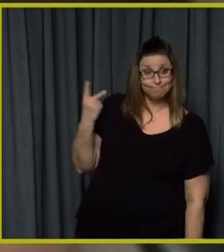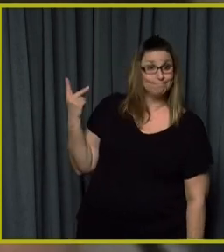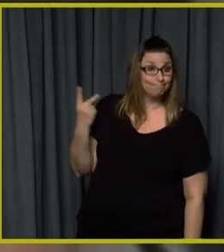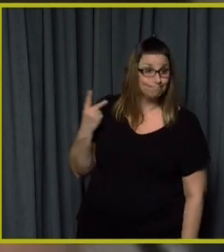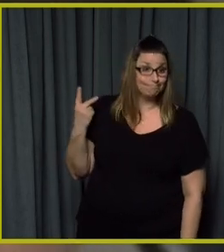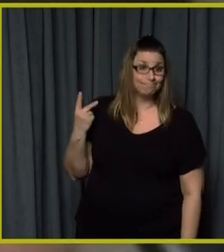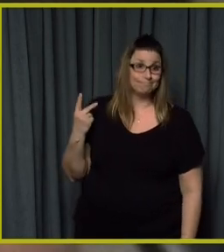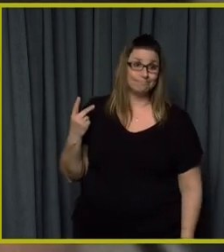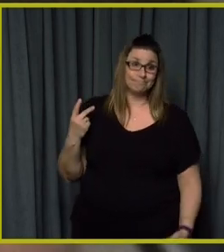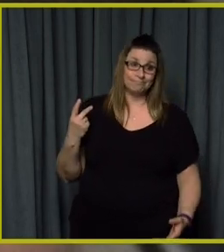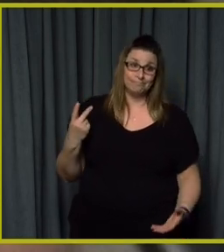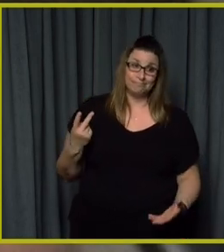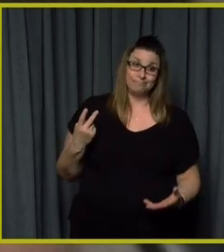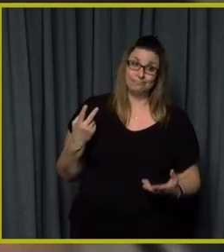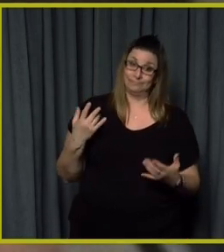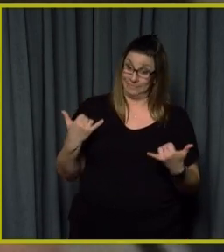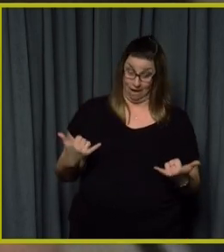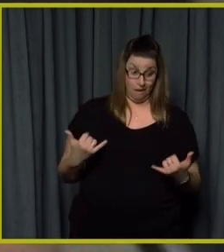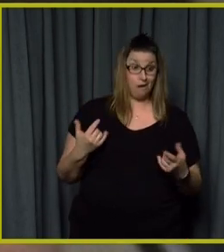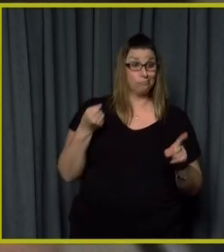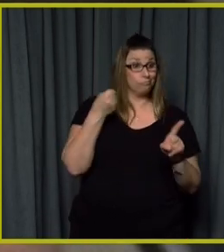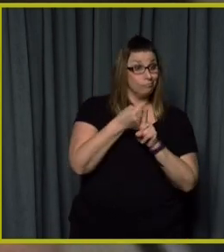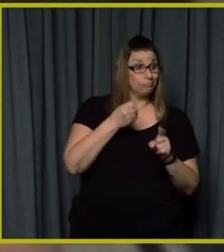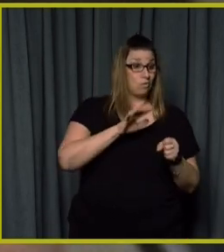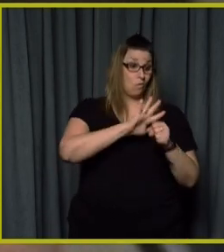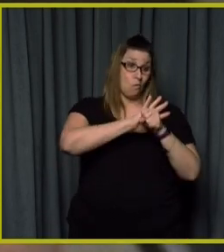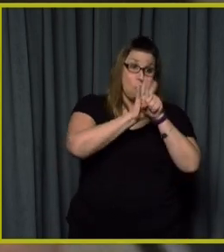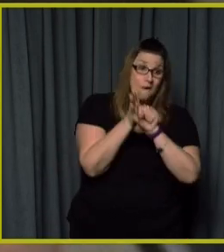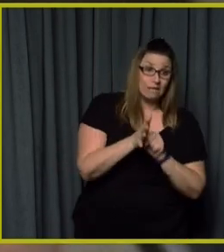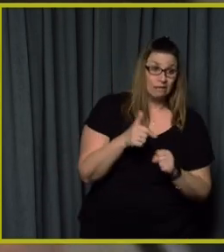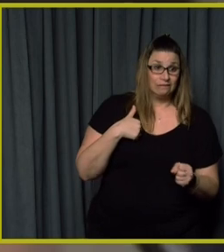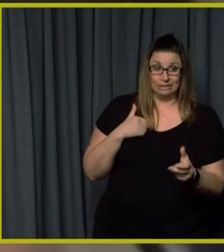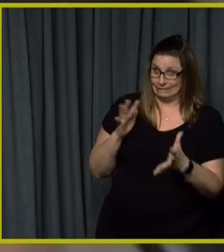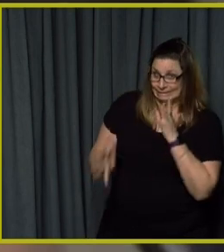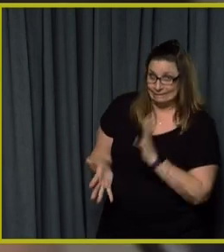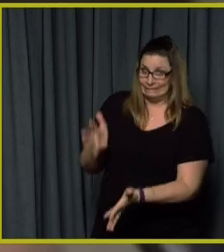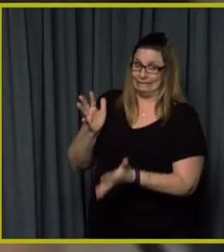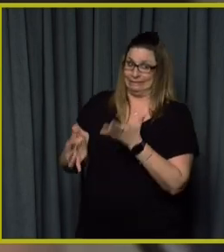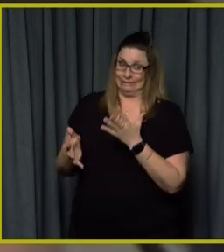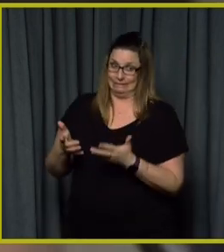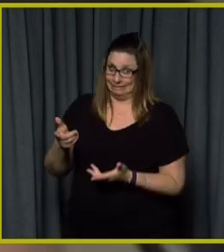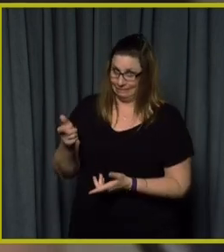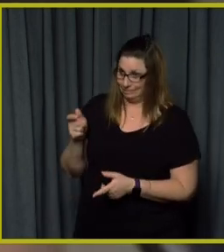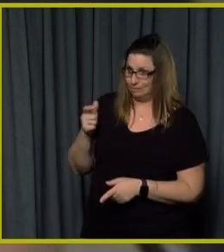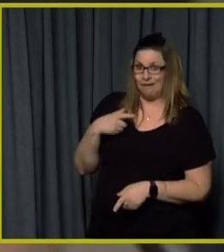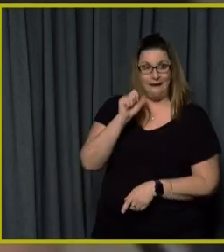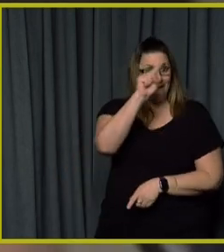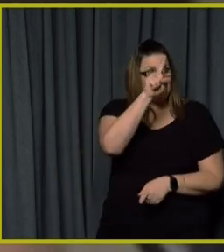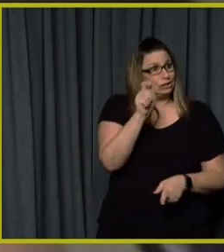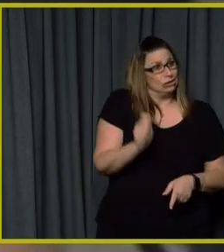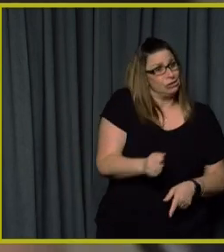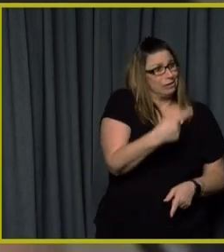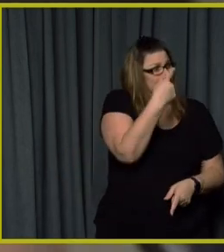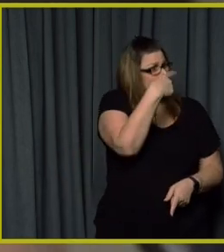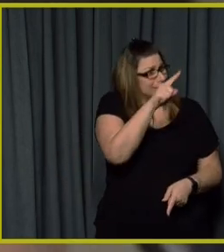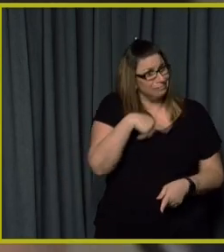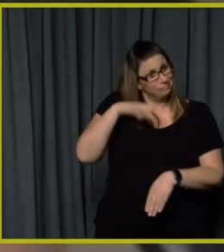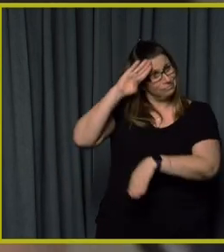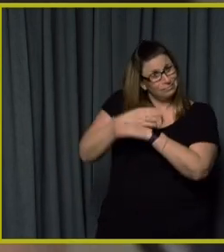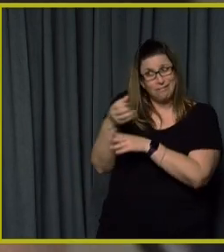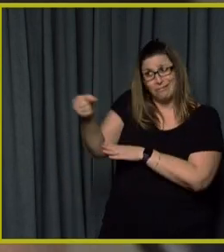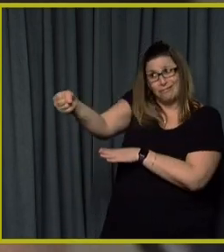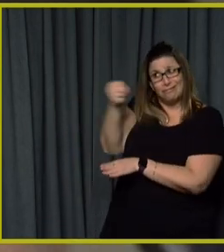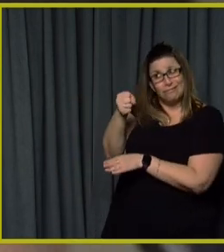him released. He has been taken to the hospital and diagnosed as